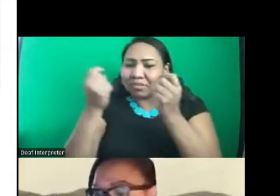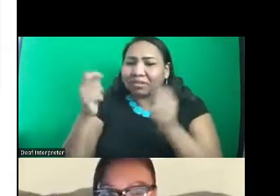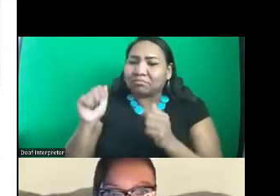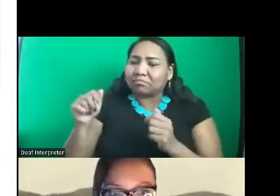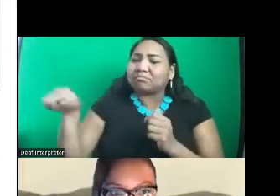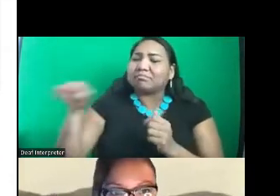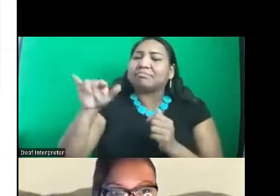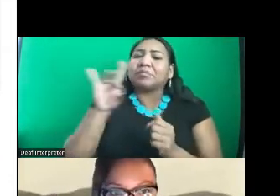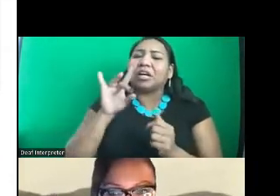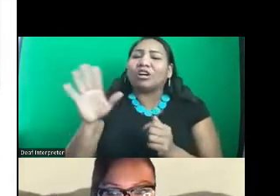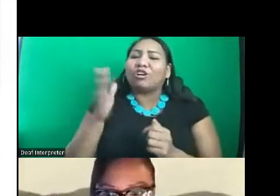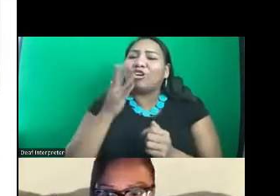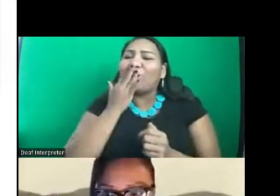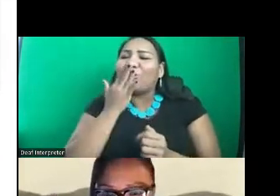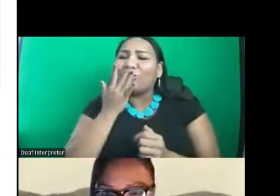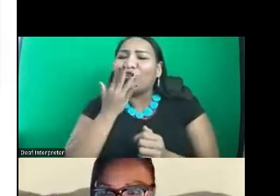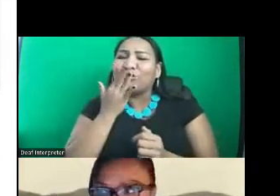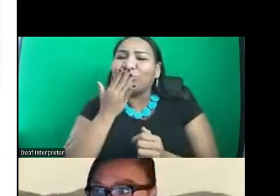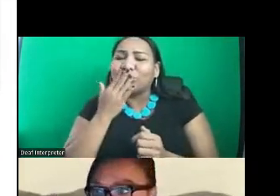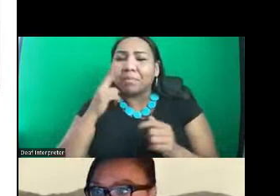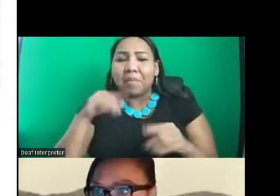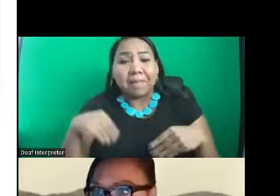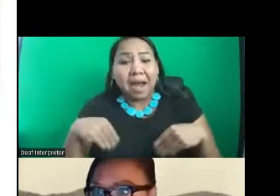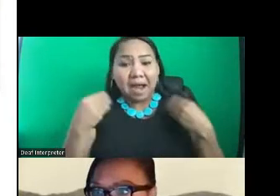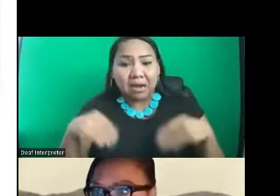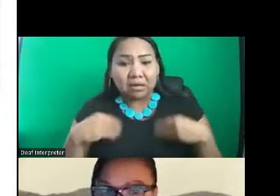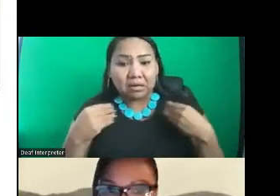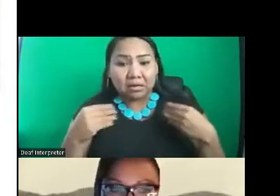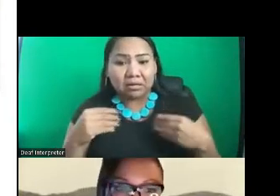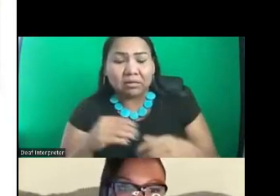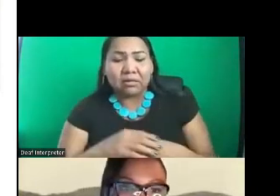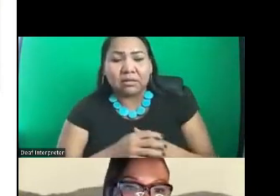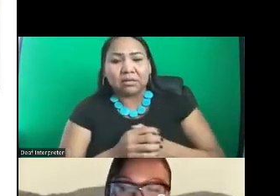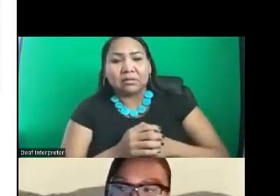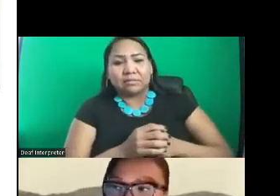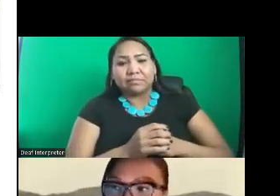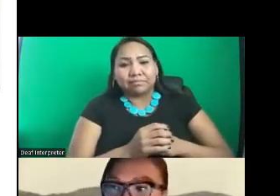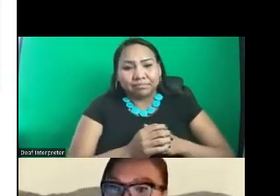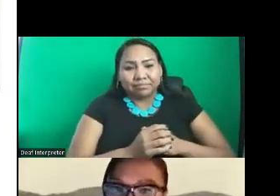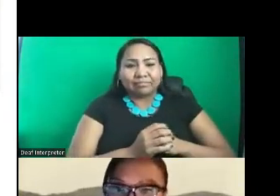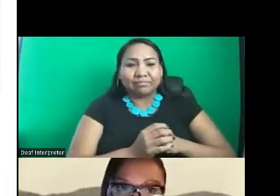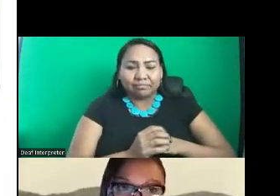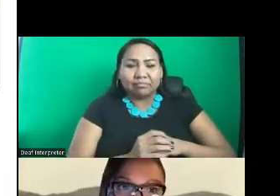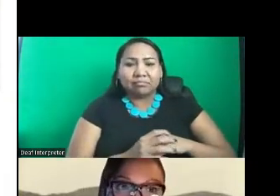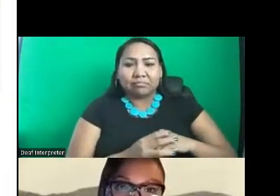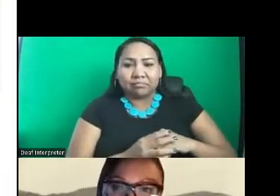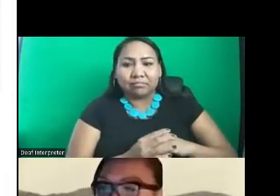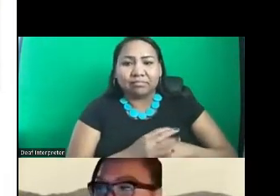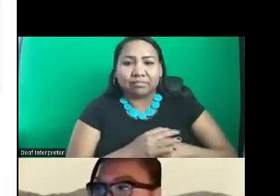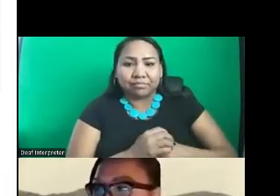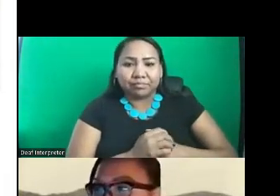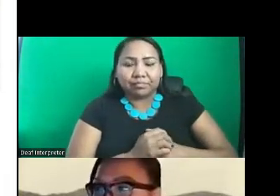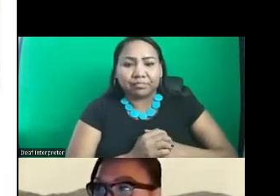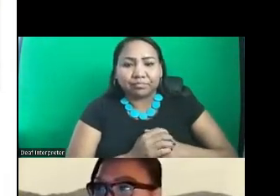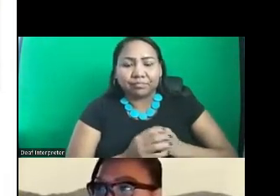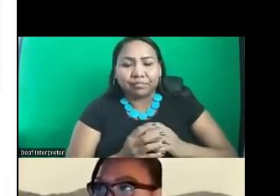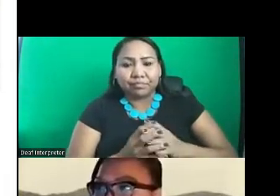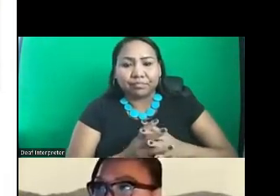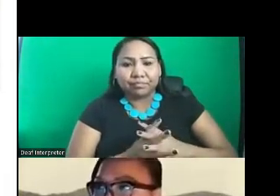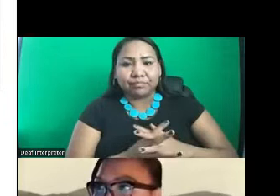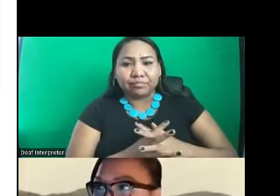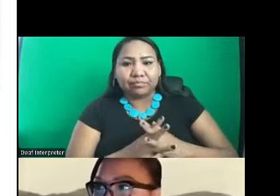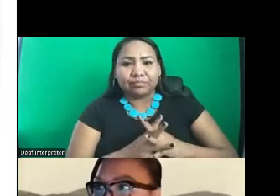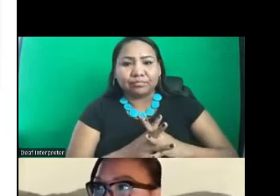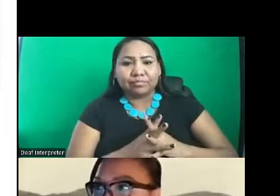their star quilts. And here's on the lower picture is our